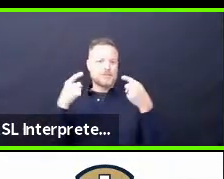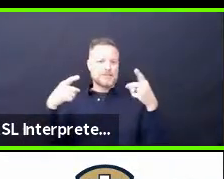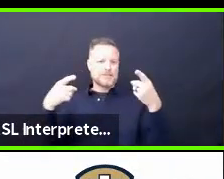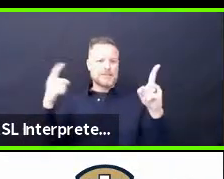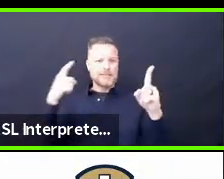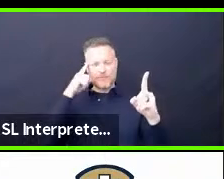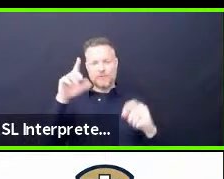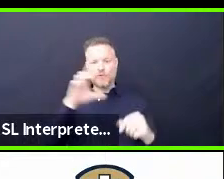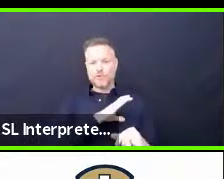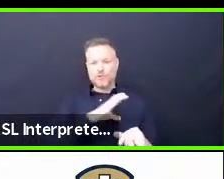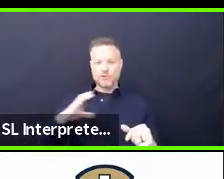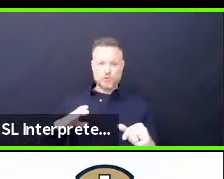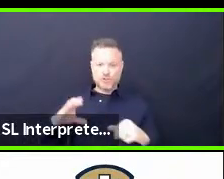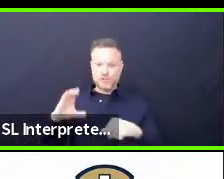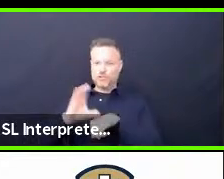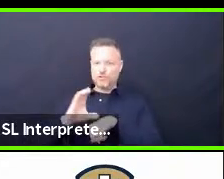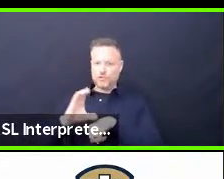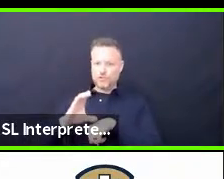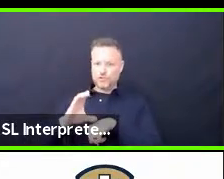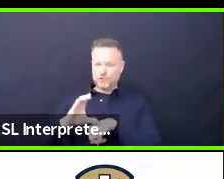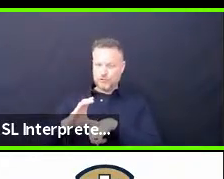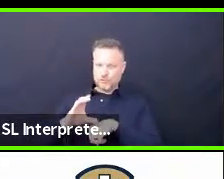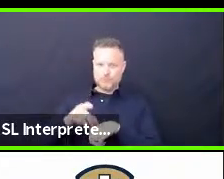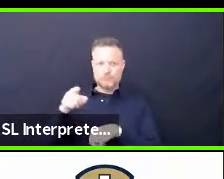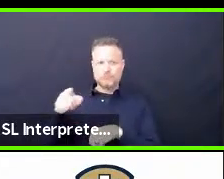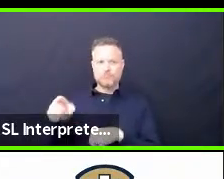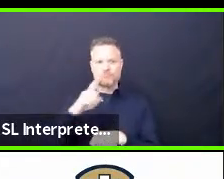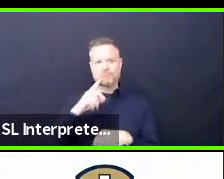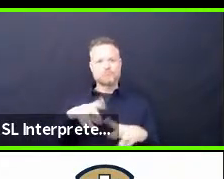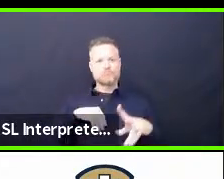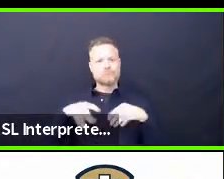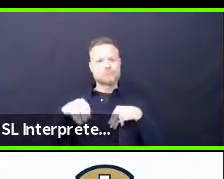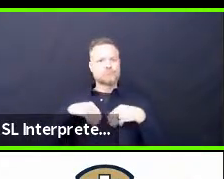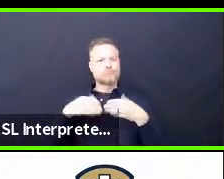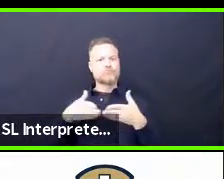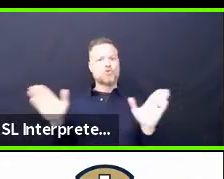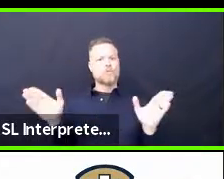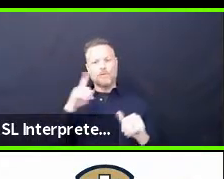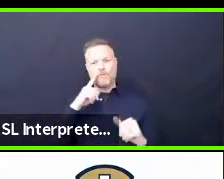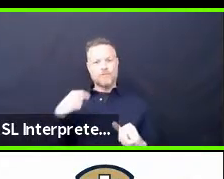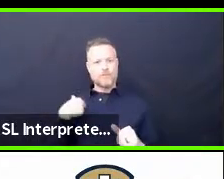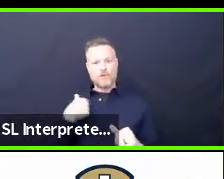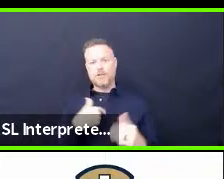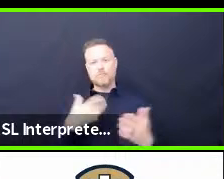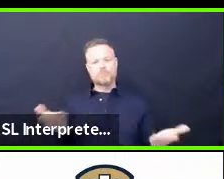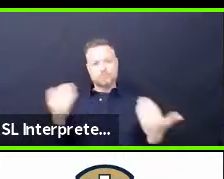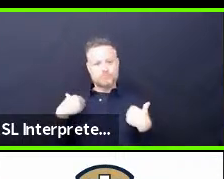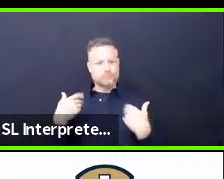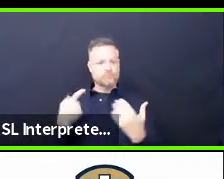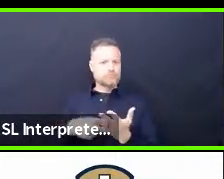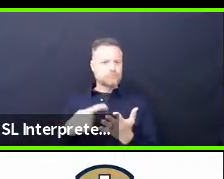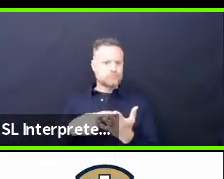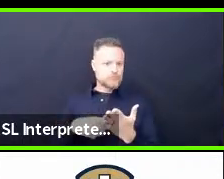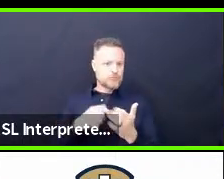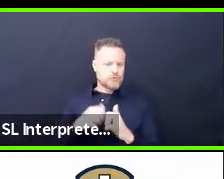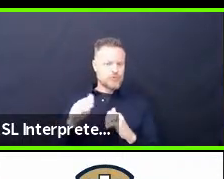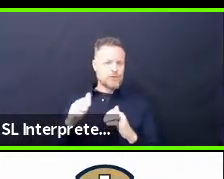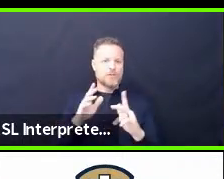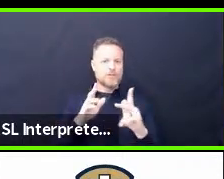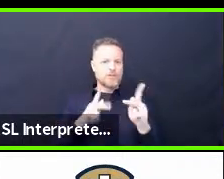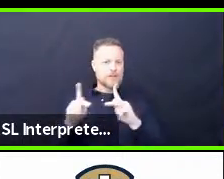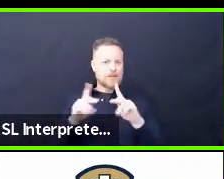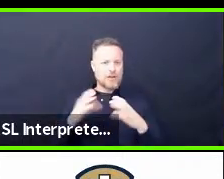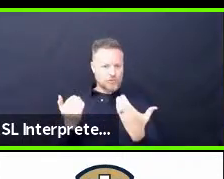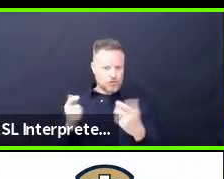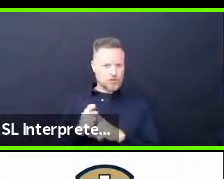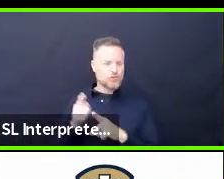Christian churches. And so they've been very accepting and opening to us, coming and talk not just to their congregation, but also volunteering and